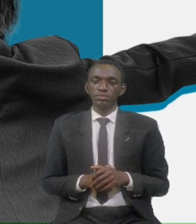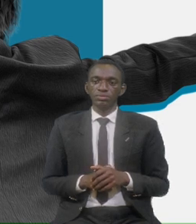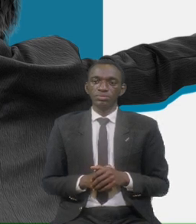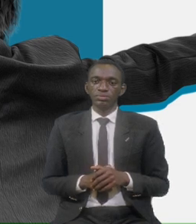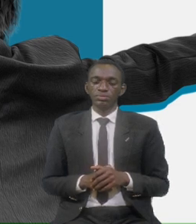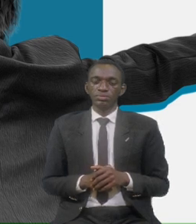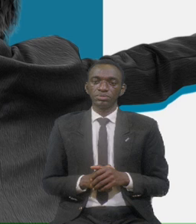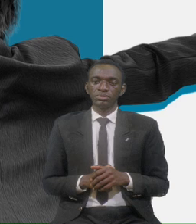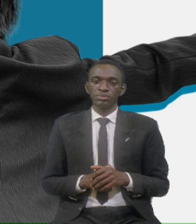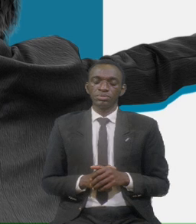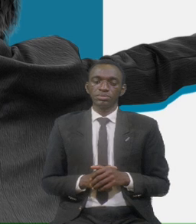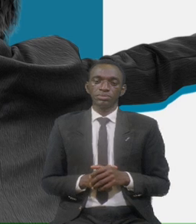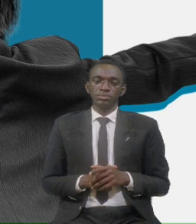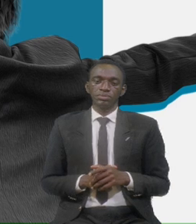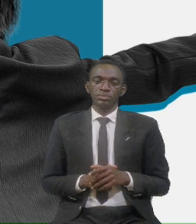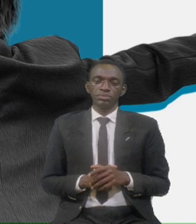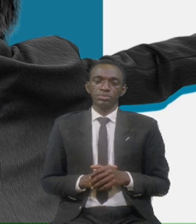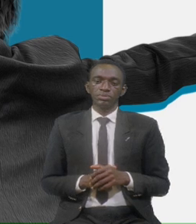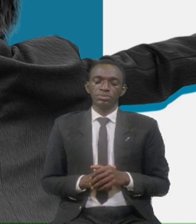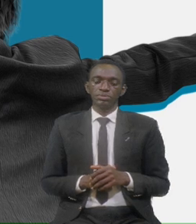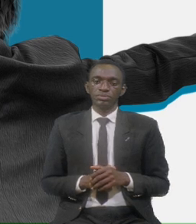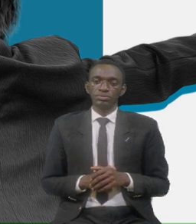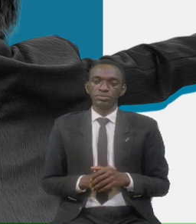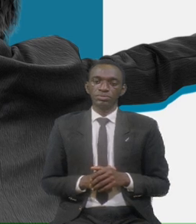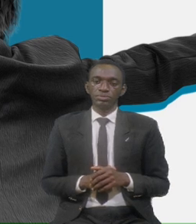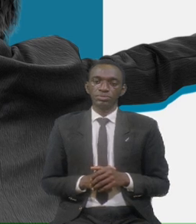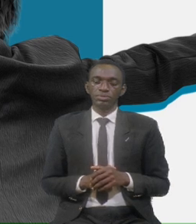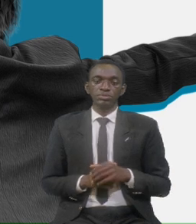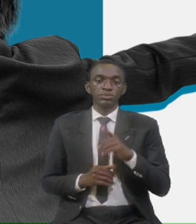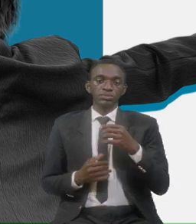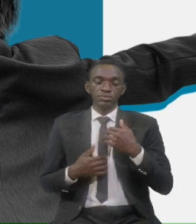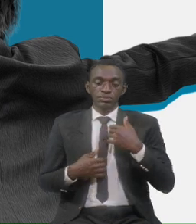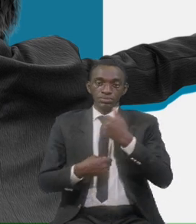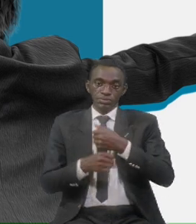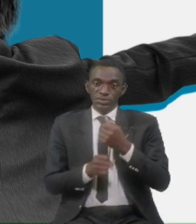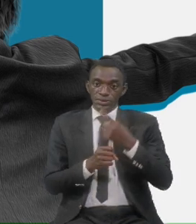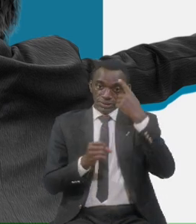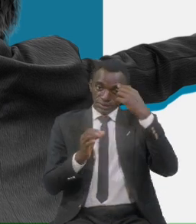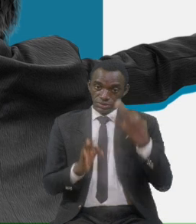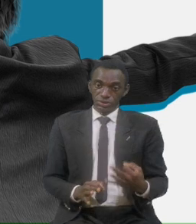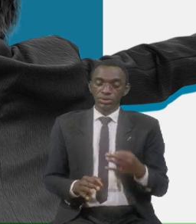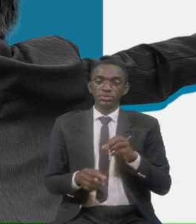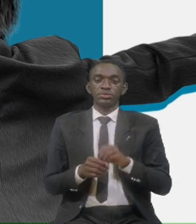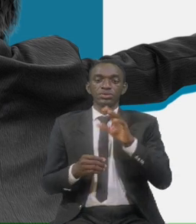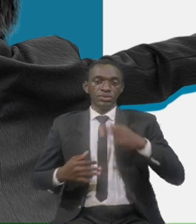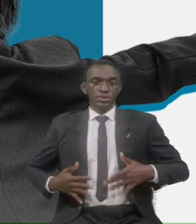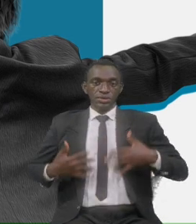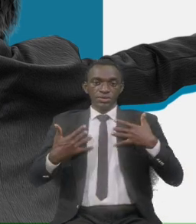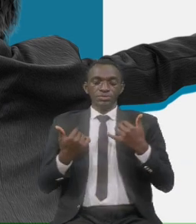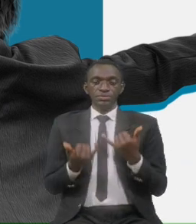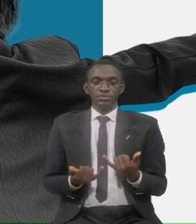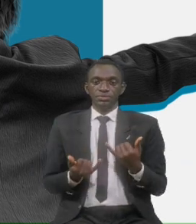Most memorable decision of your life tonight. And those of